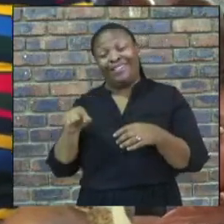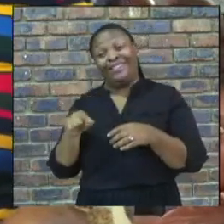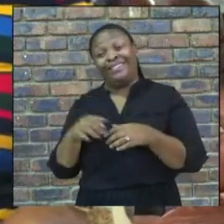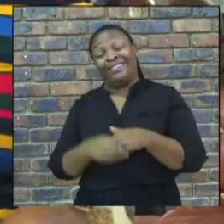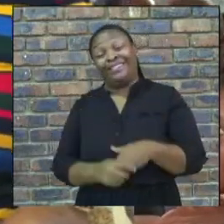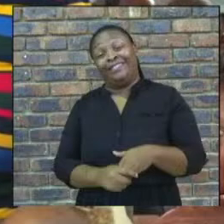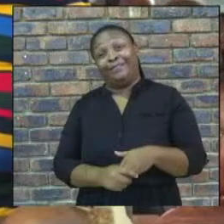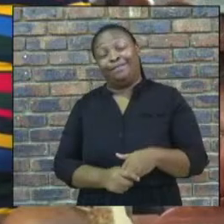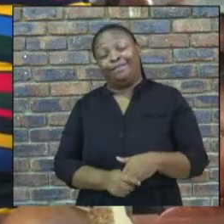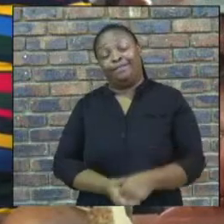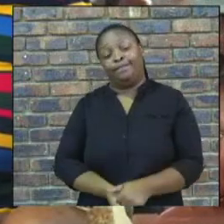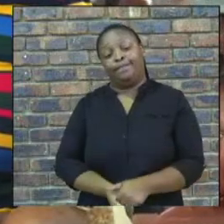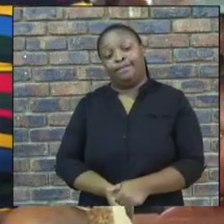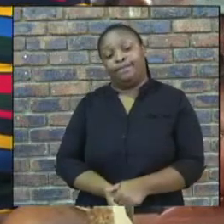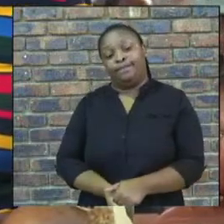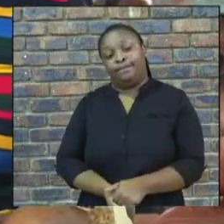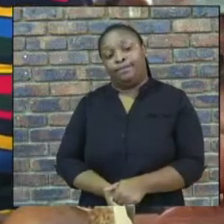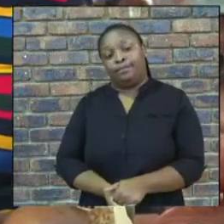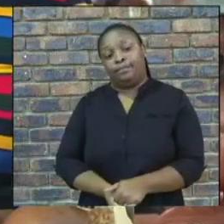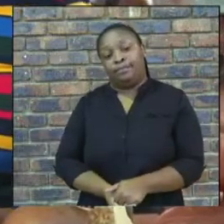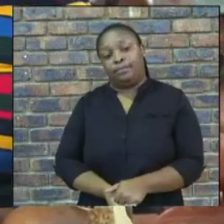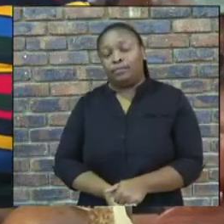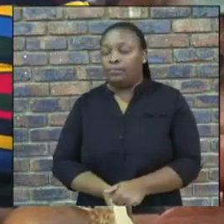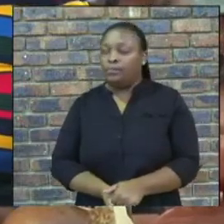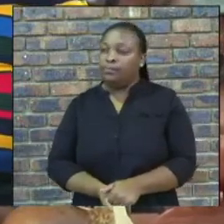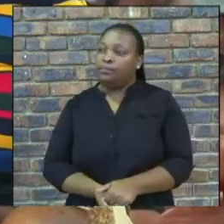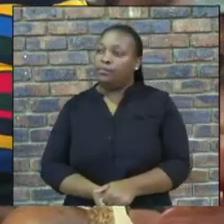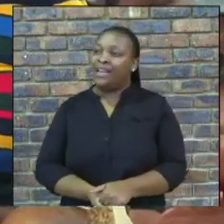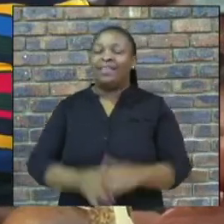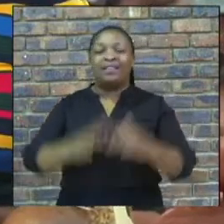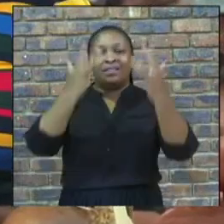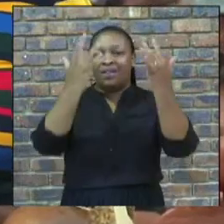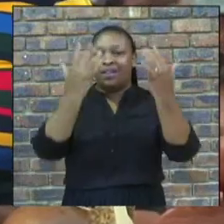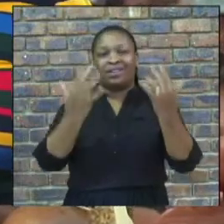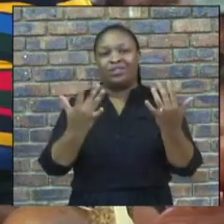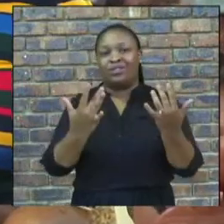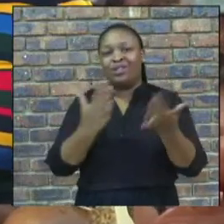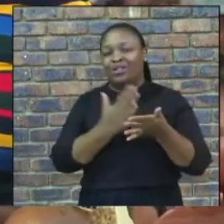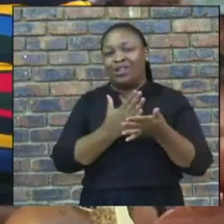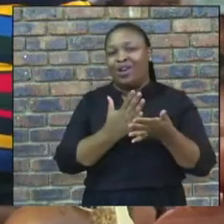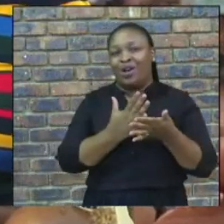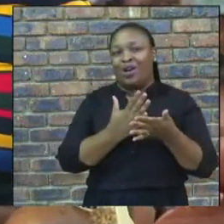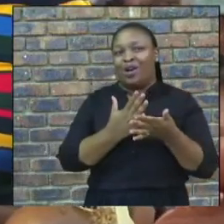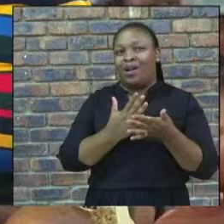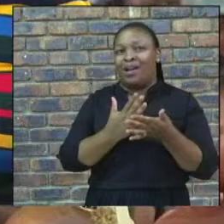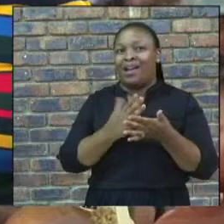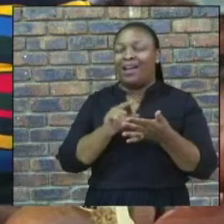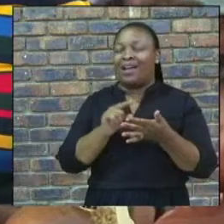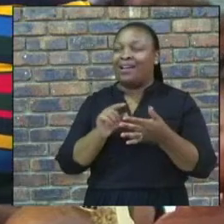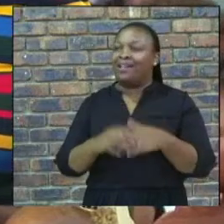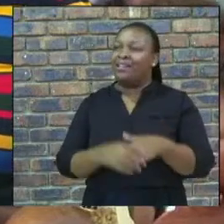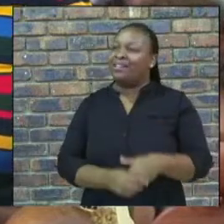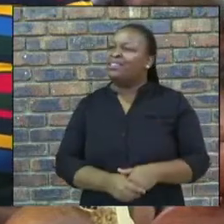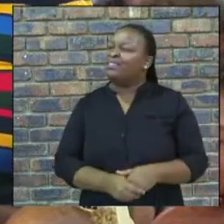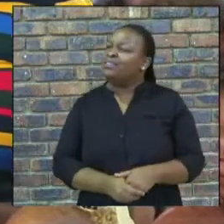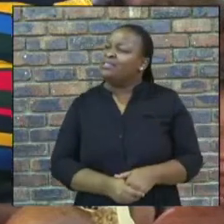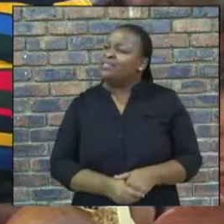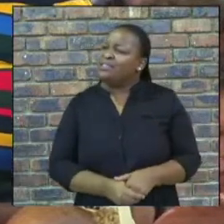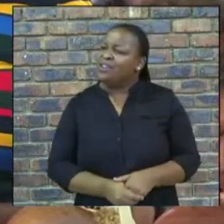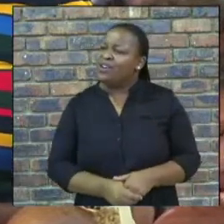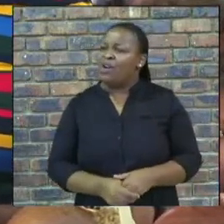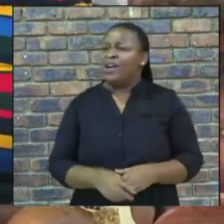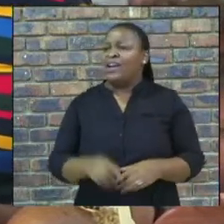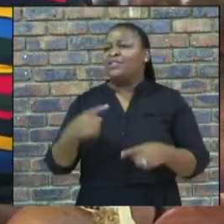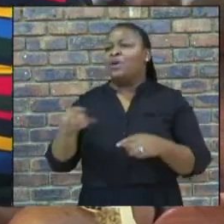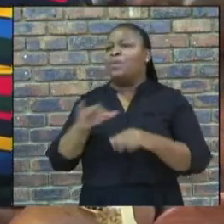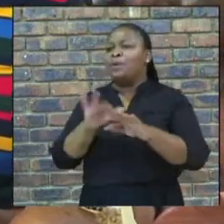that this financial guarantee thing becomes for those who are rich only. I can make